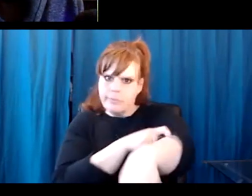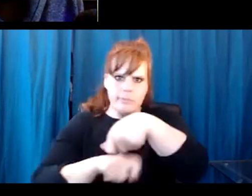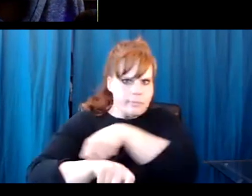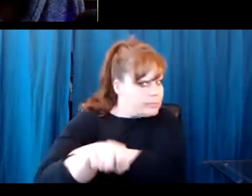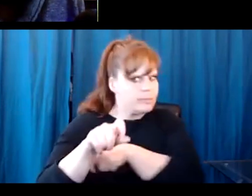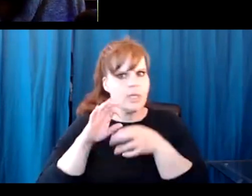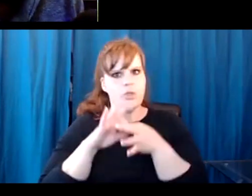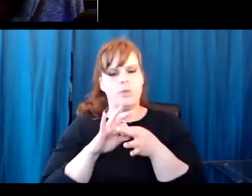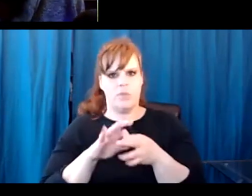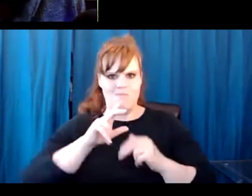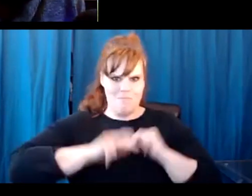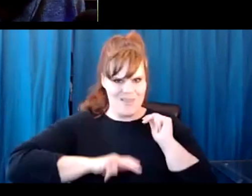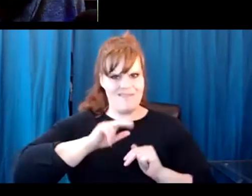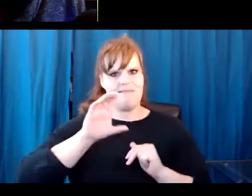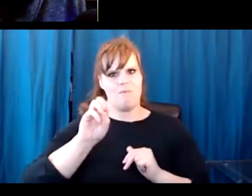toolkit.